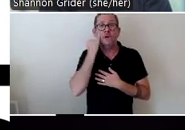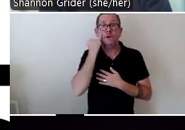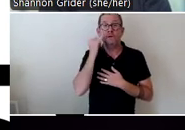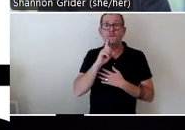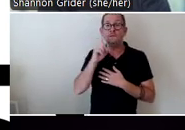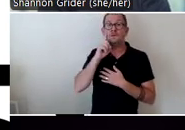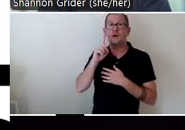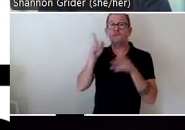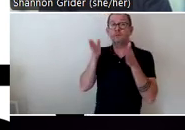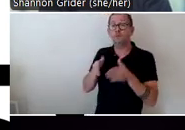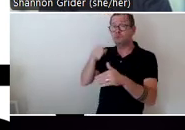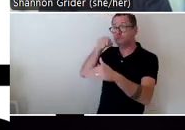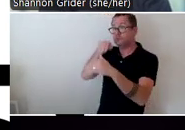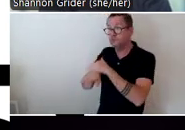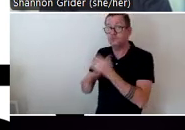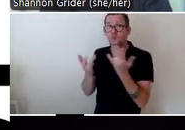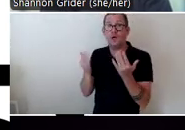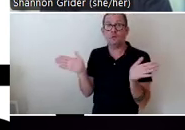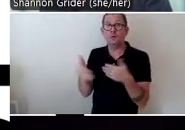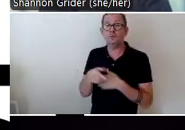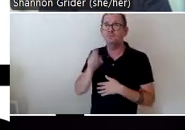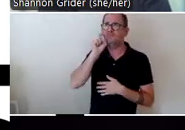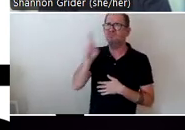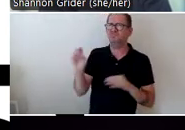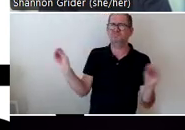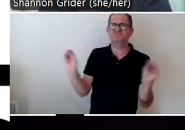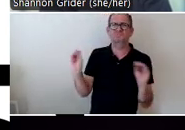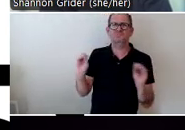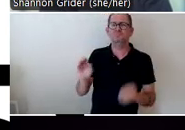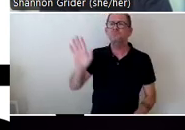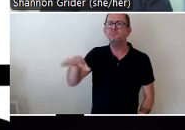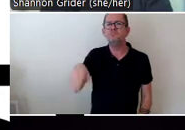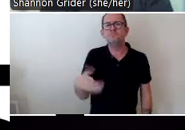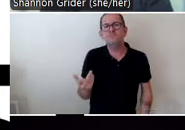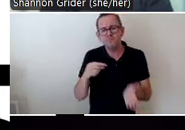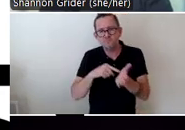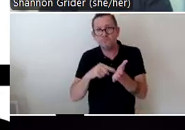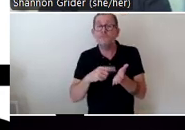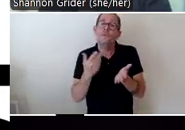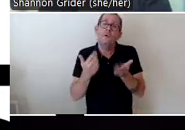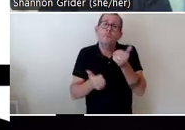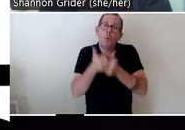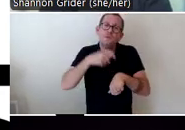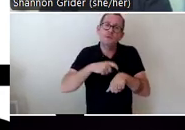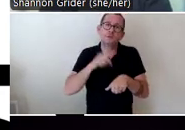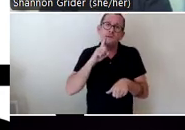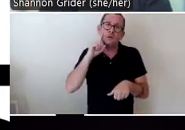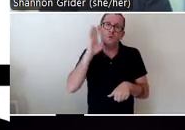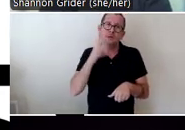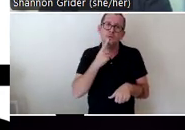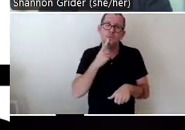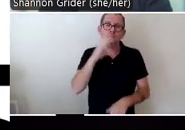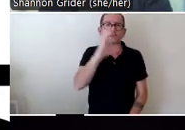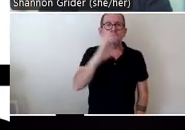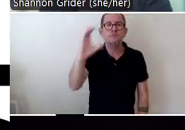turn it off or on. It's a service you opt into. So when a deaf person comes into a room, they may look at the television